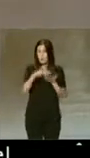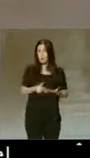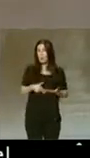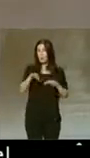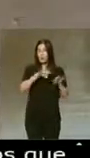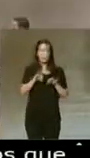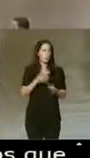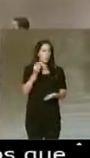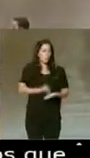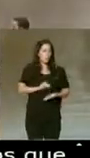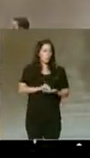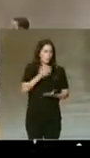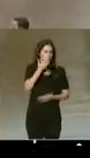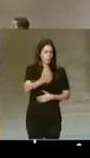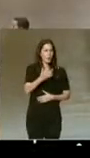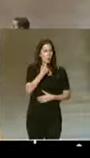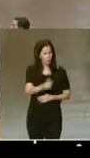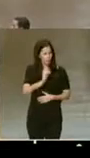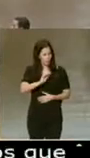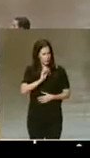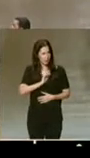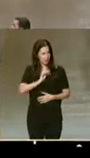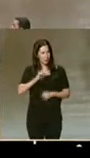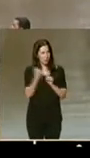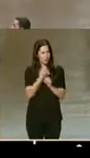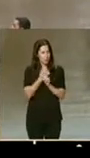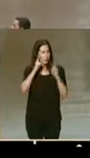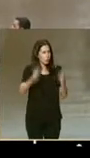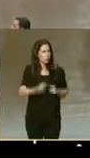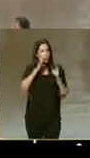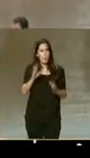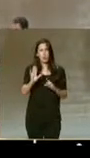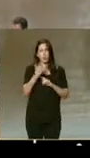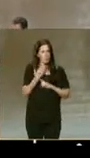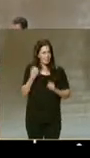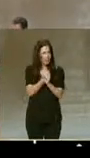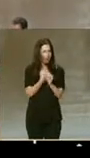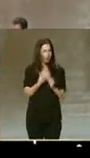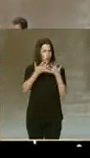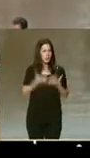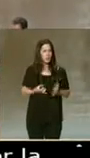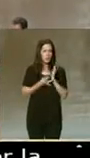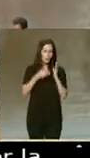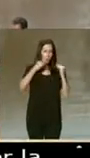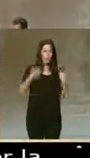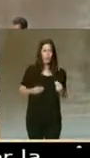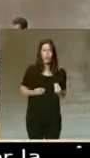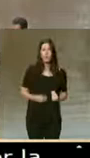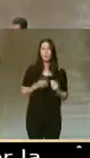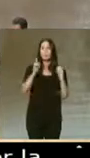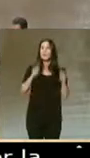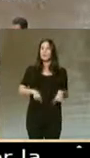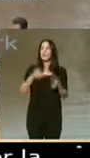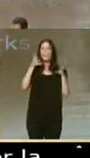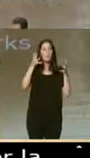apply a filter, select the most relevant works done, which is difficult